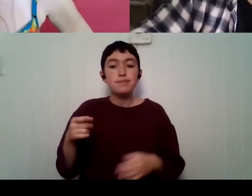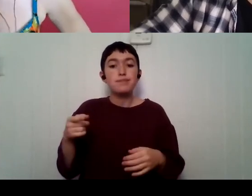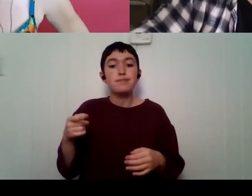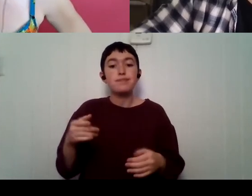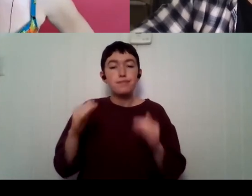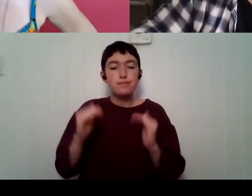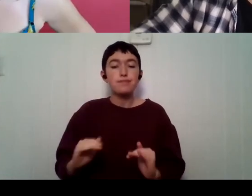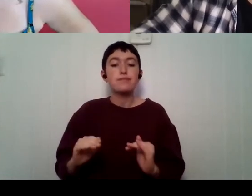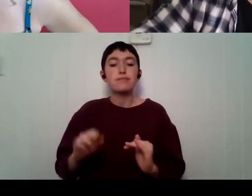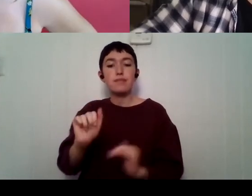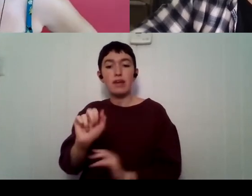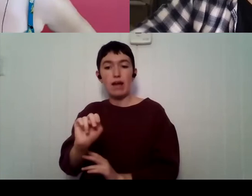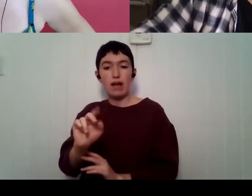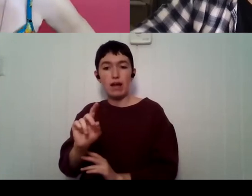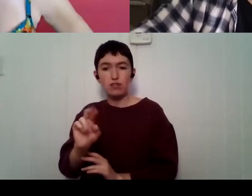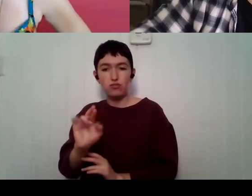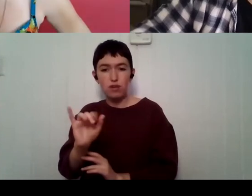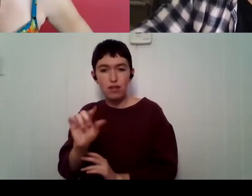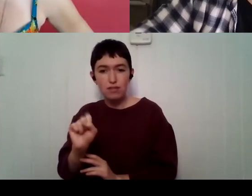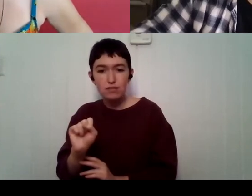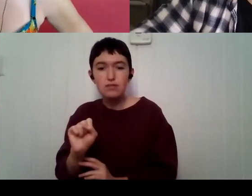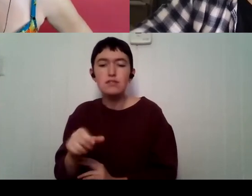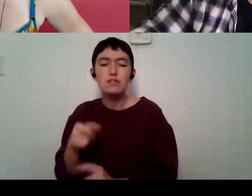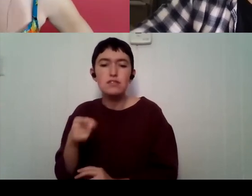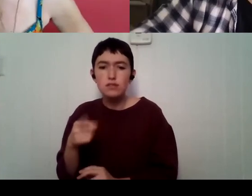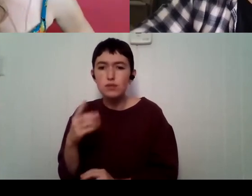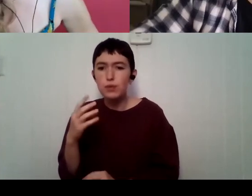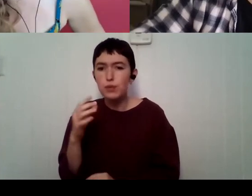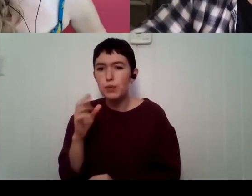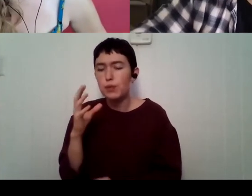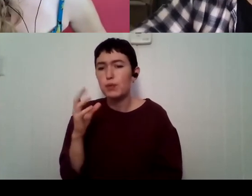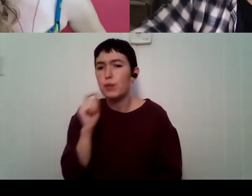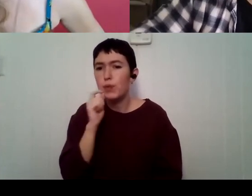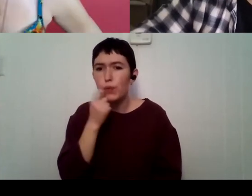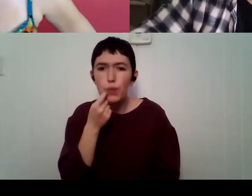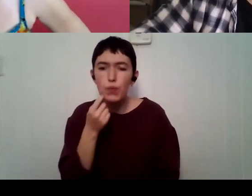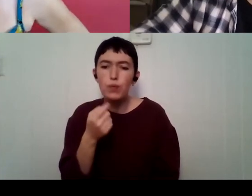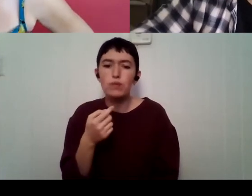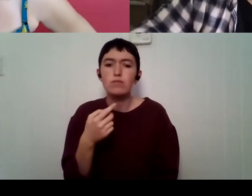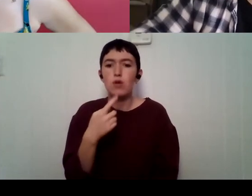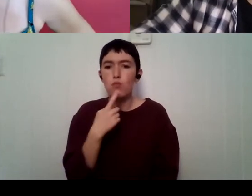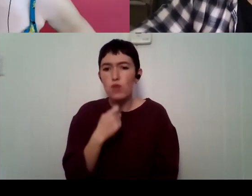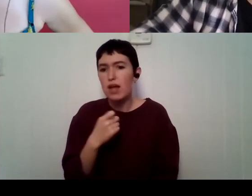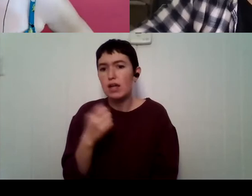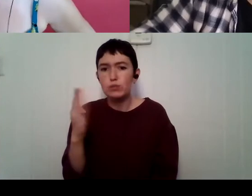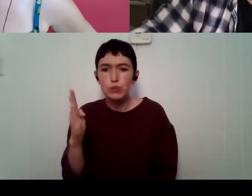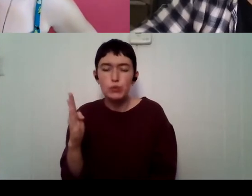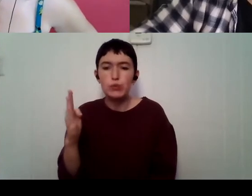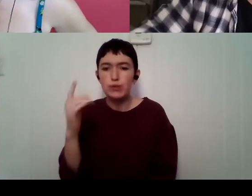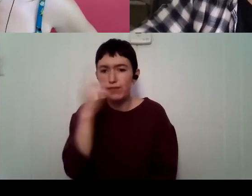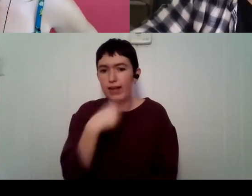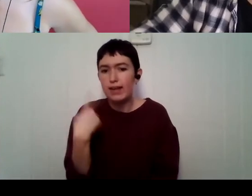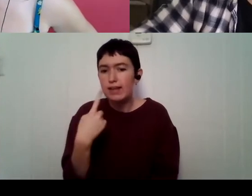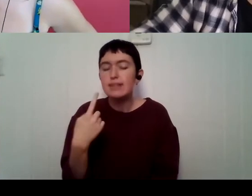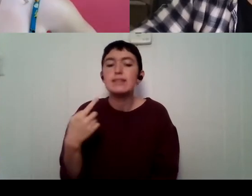related to a monkey called a mangabey. They're the ones that have a really cool blue-red face and matching keister. But yeah, so it really does